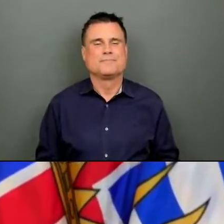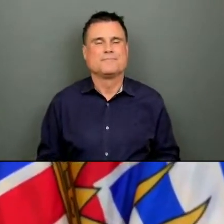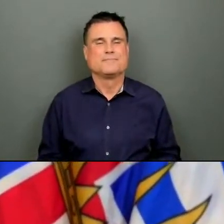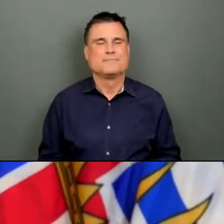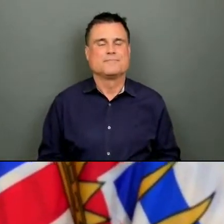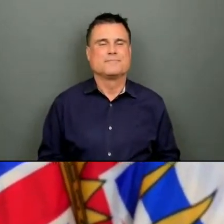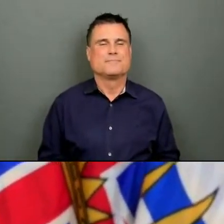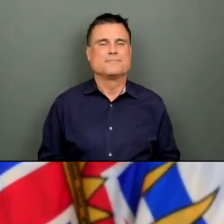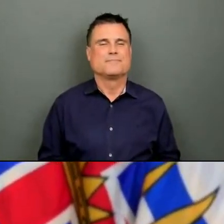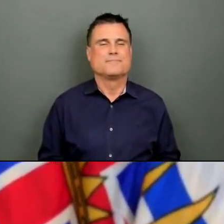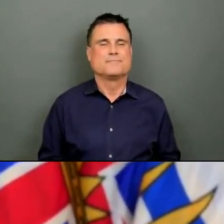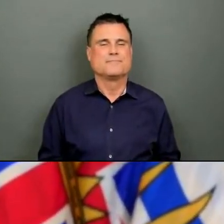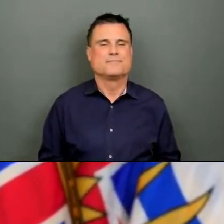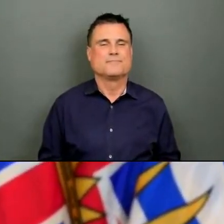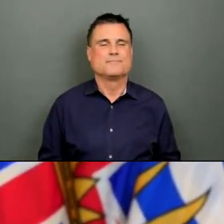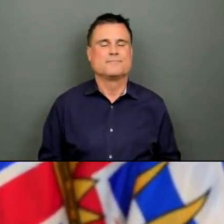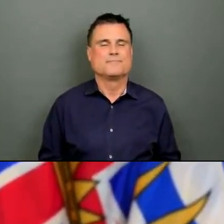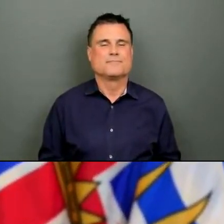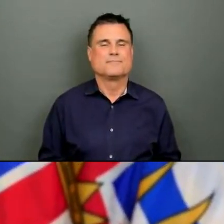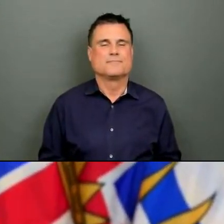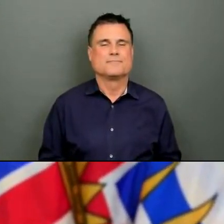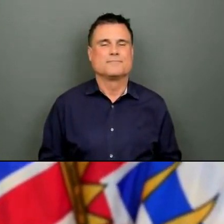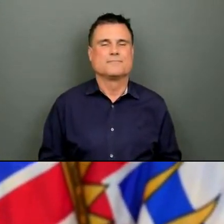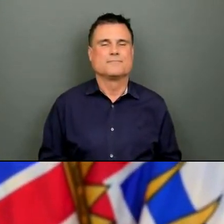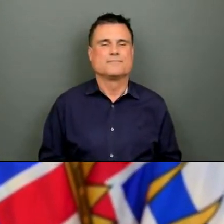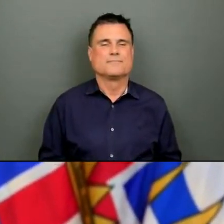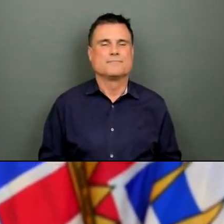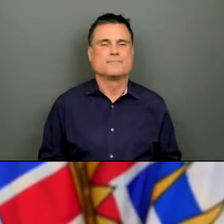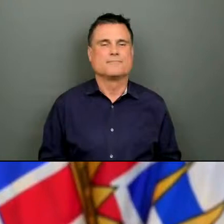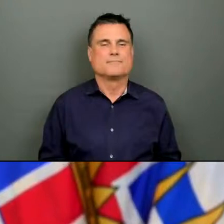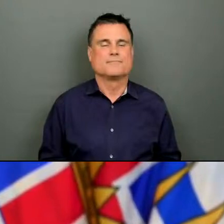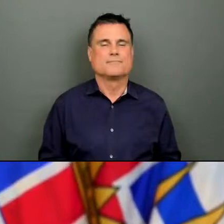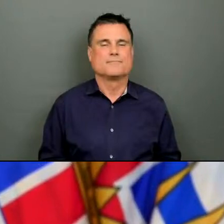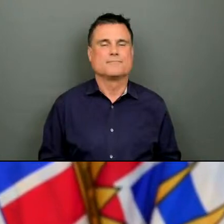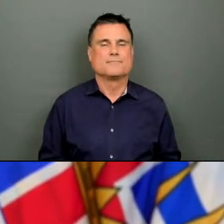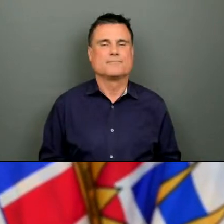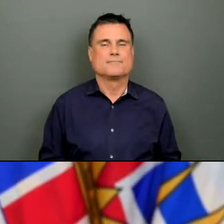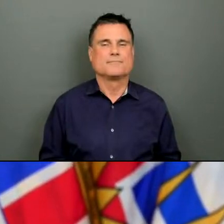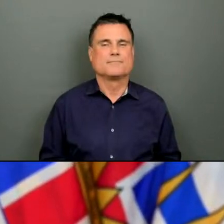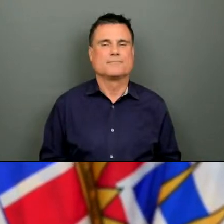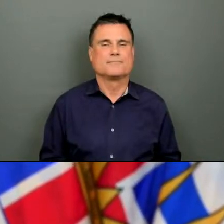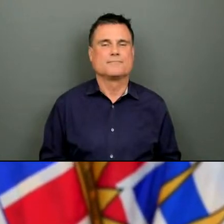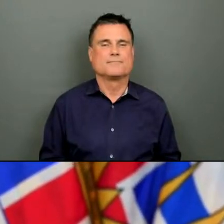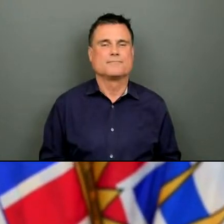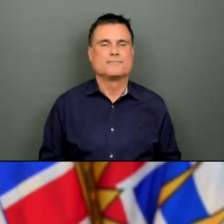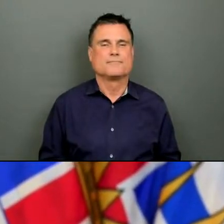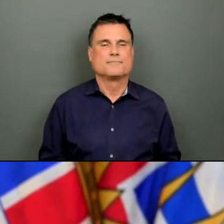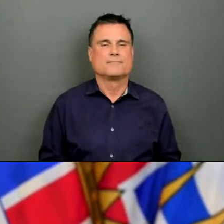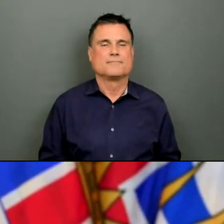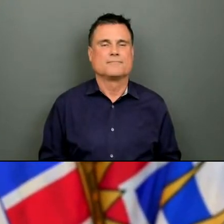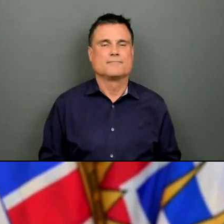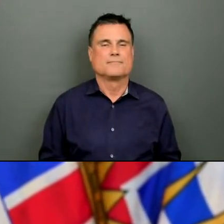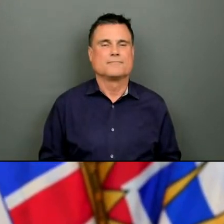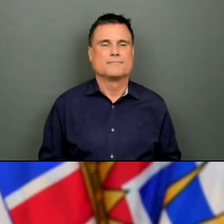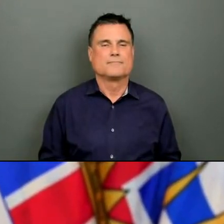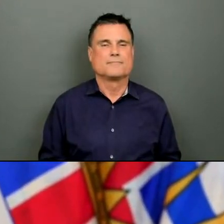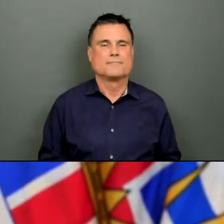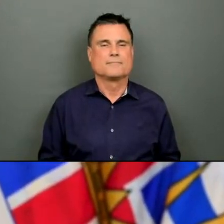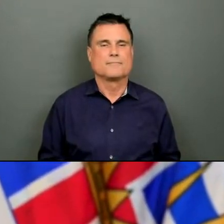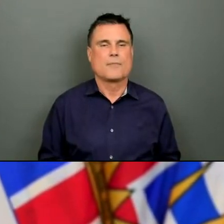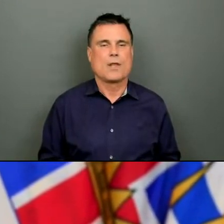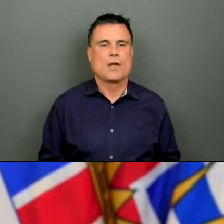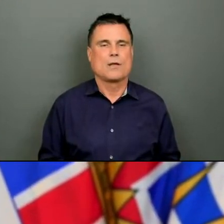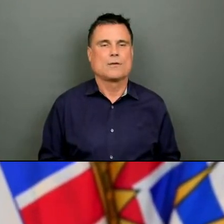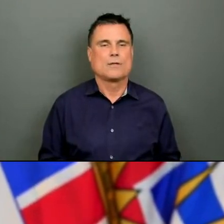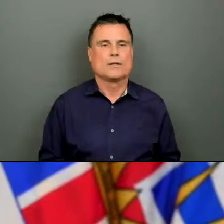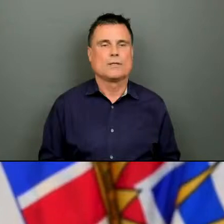Thank you very much and good afternoon. So today we'll start off with an update on our immunization and numbers of cases,